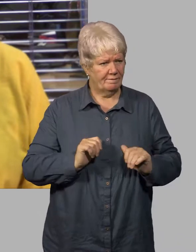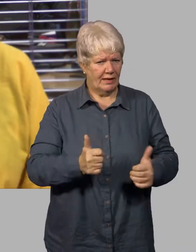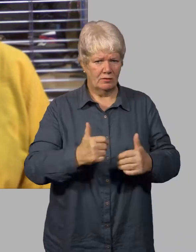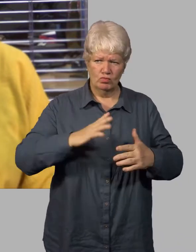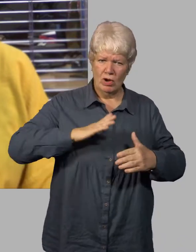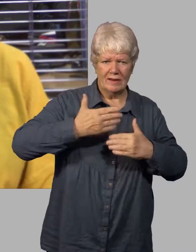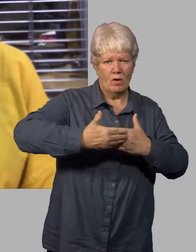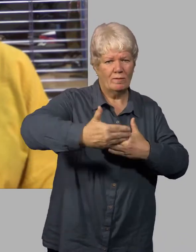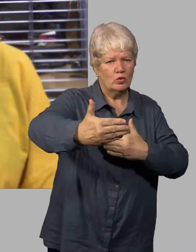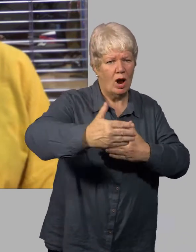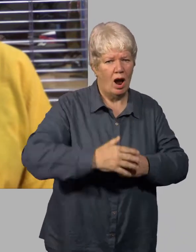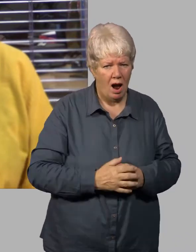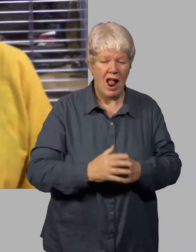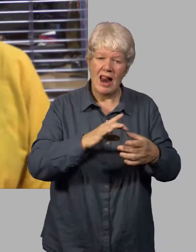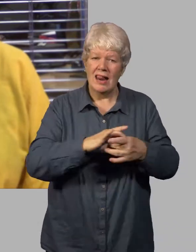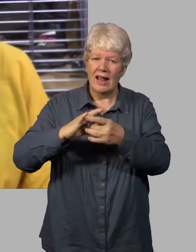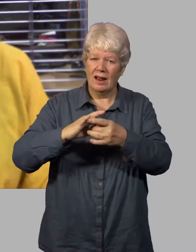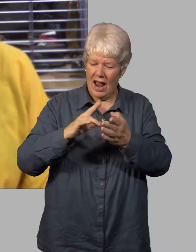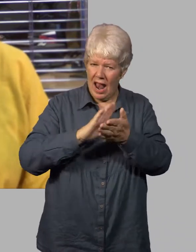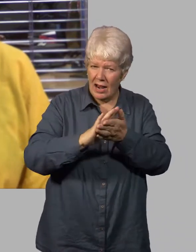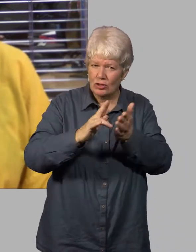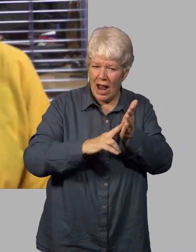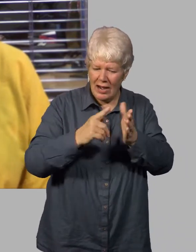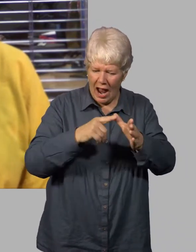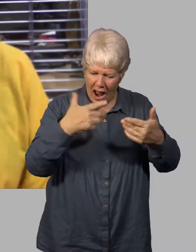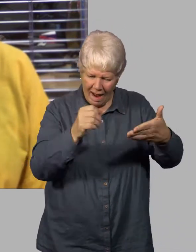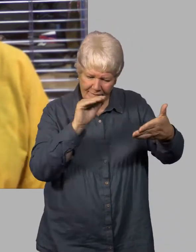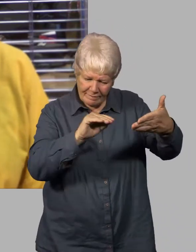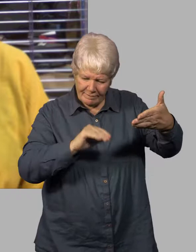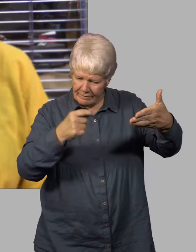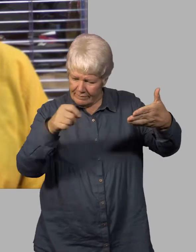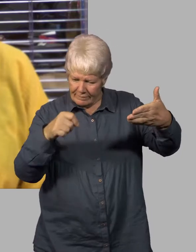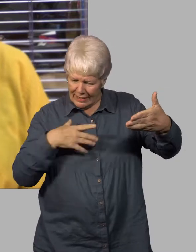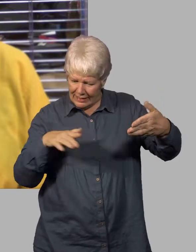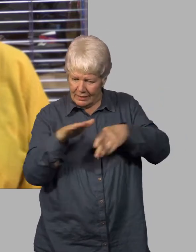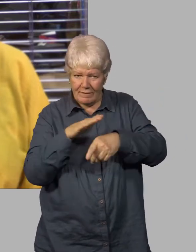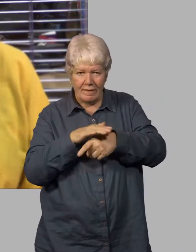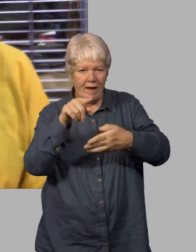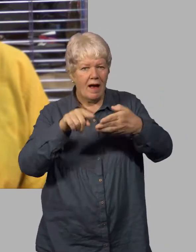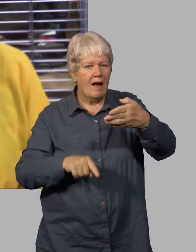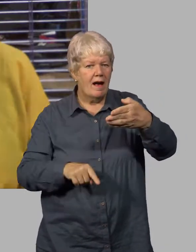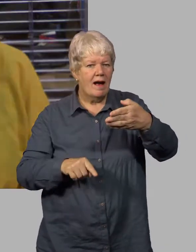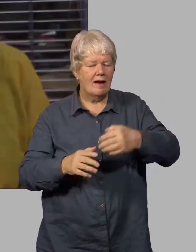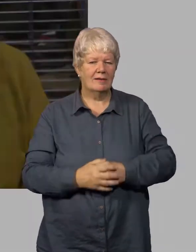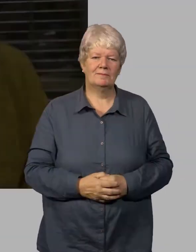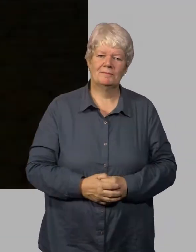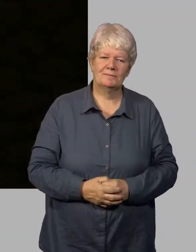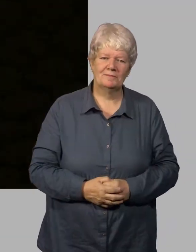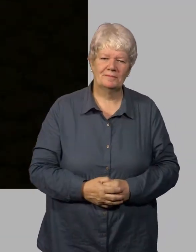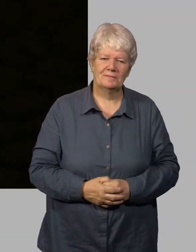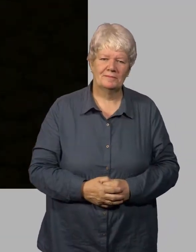and prepare for the decades ahead, focusing on the health challenges that have been identified through the H&As.